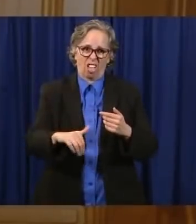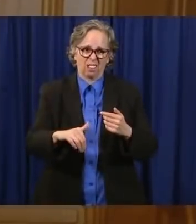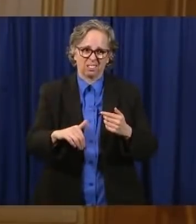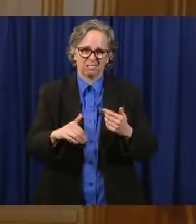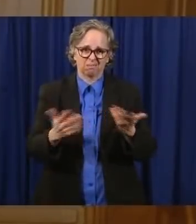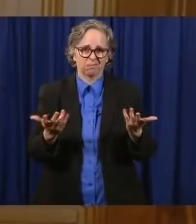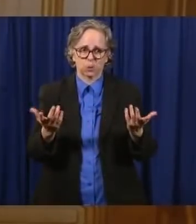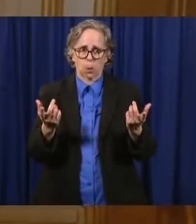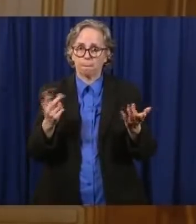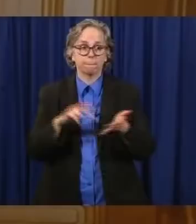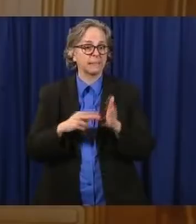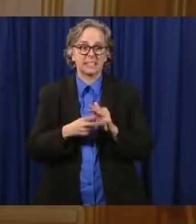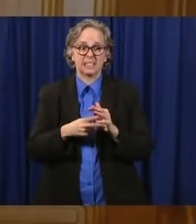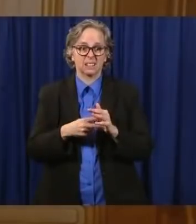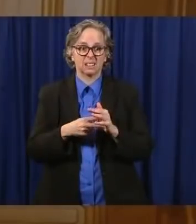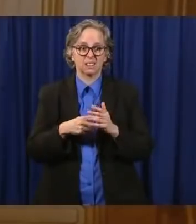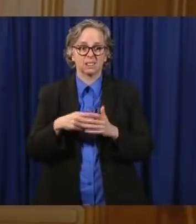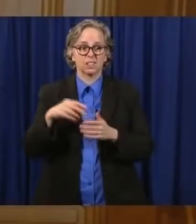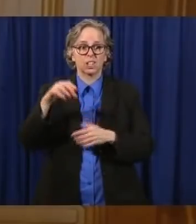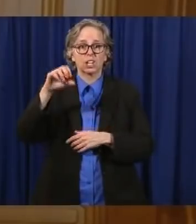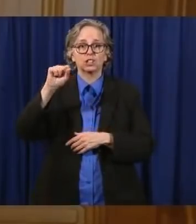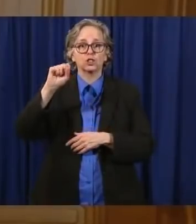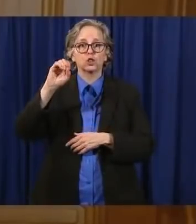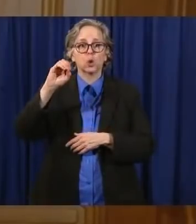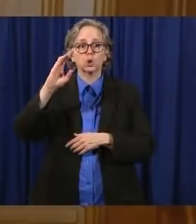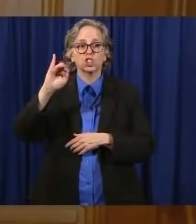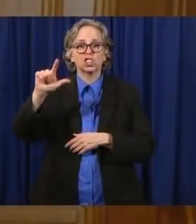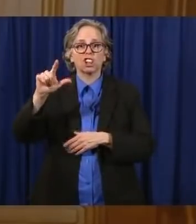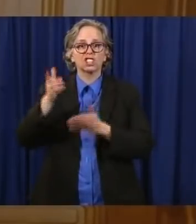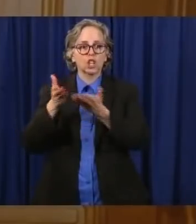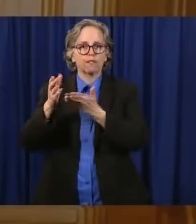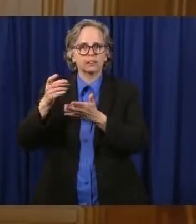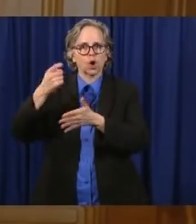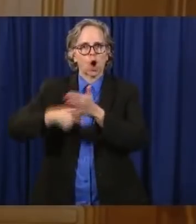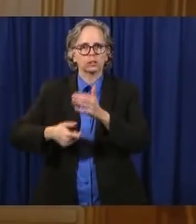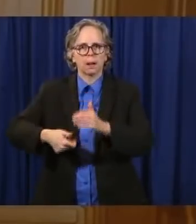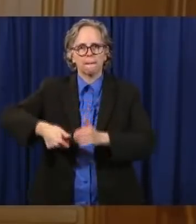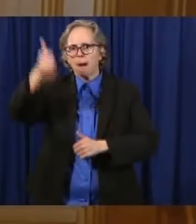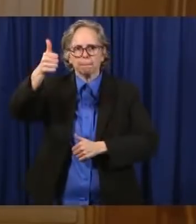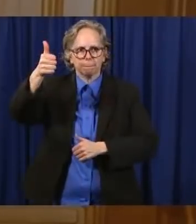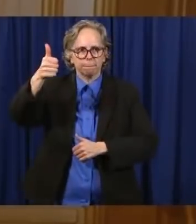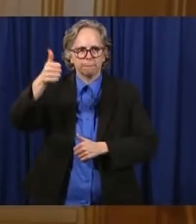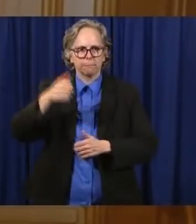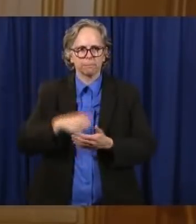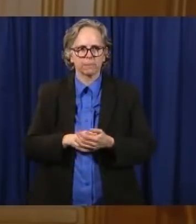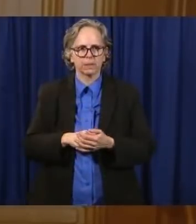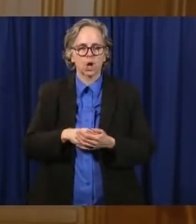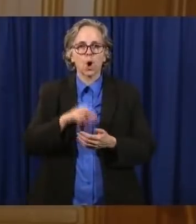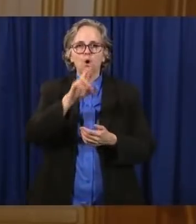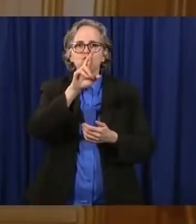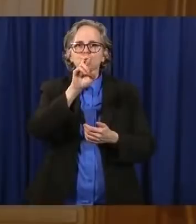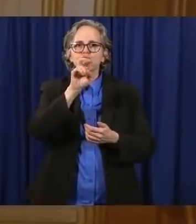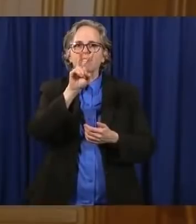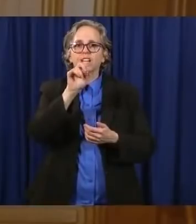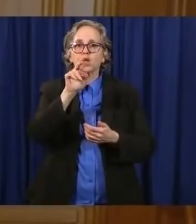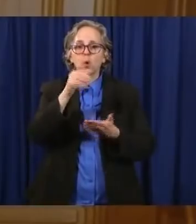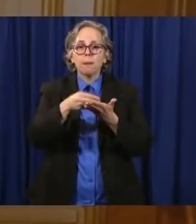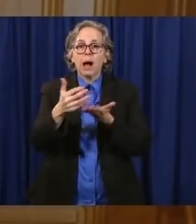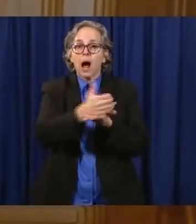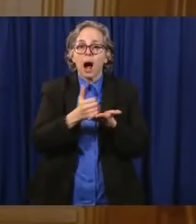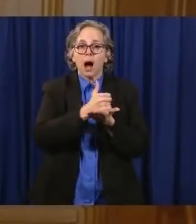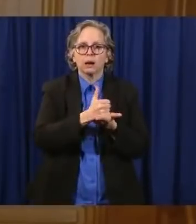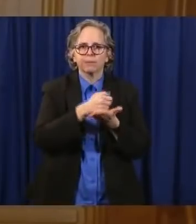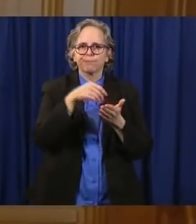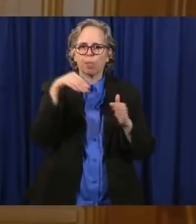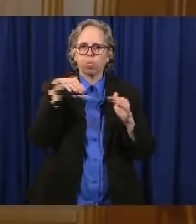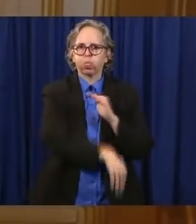up dramatically, and the income goes down dramatically. That obviously is taking place right now in the